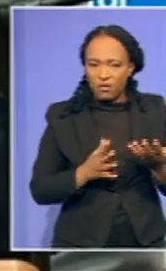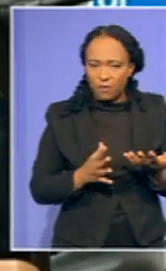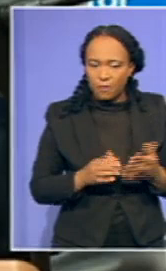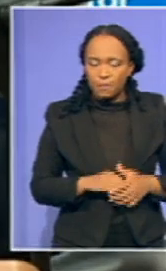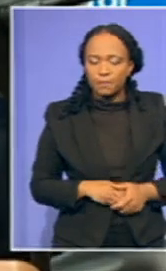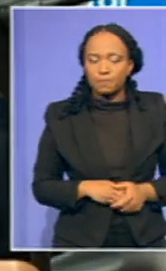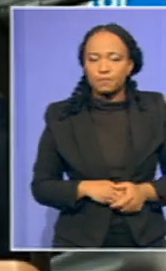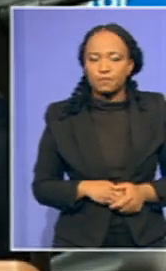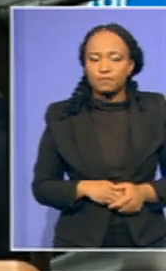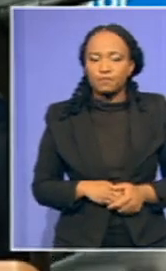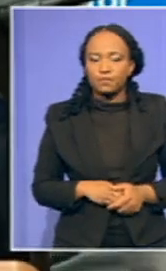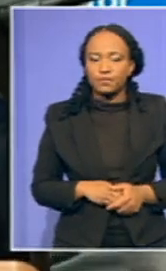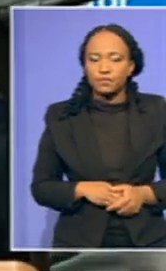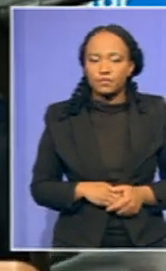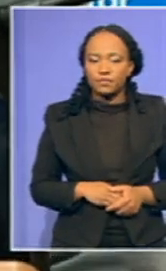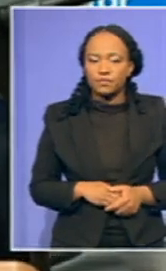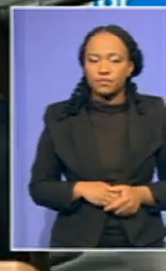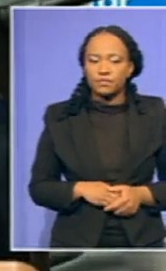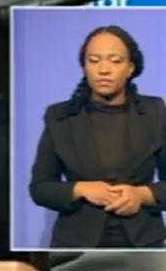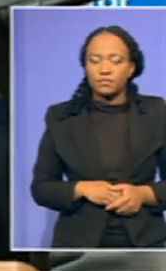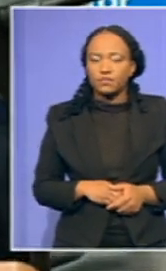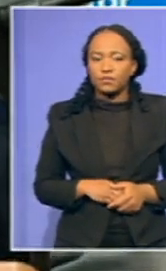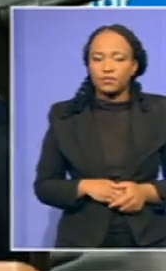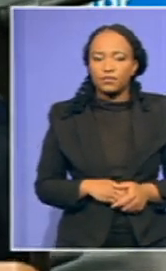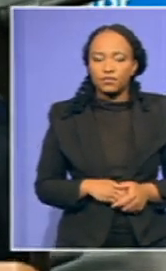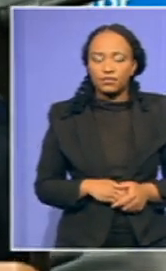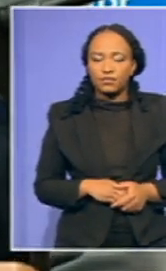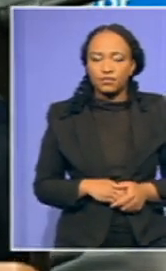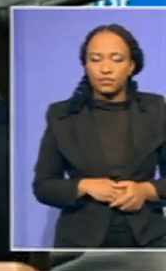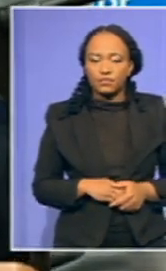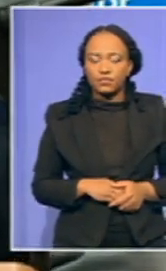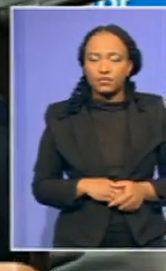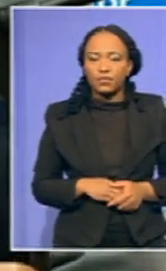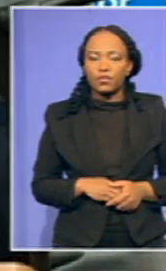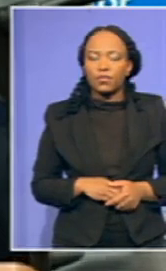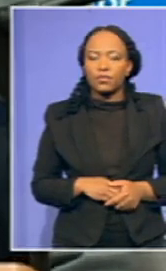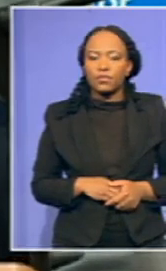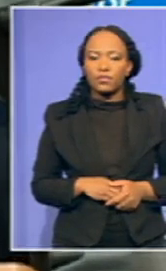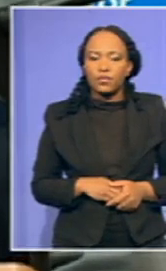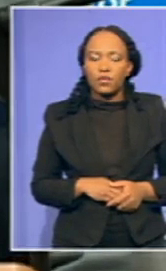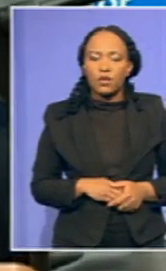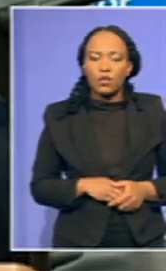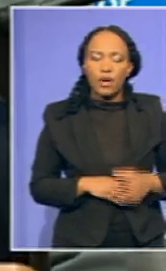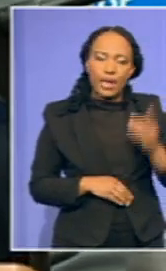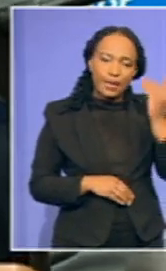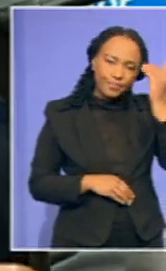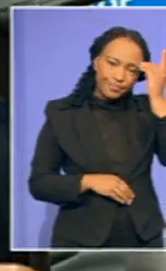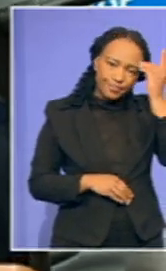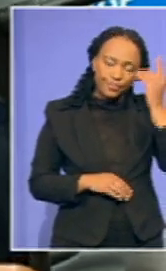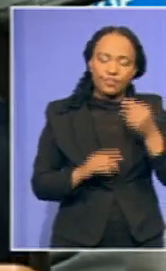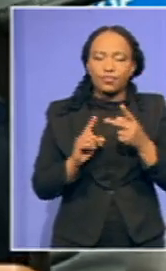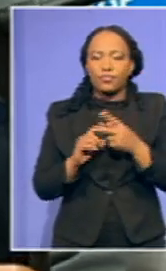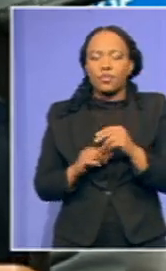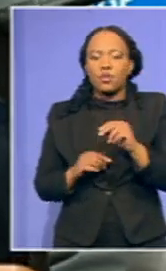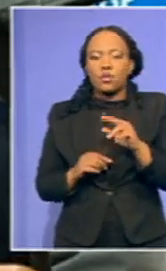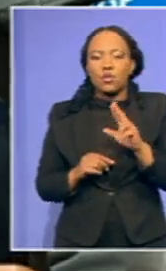also this, I don't know, I think I would say that there's no love lost between eThekwini and Umgeni Water. I've been